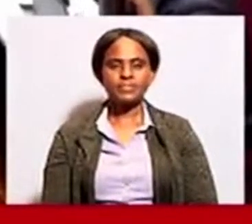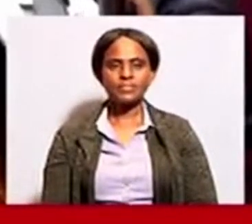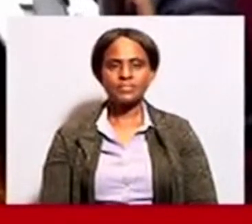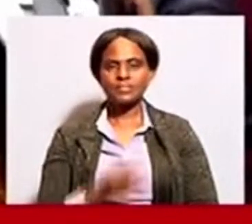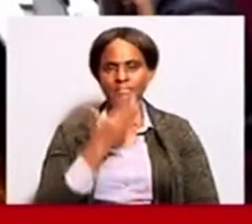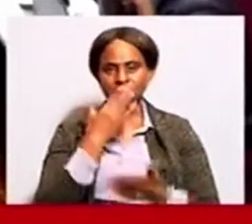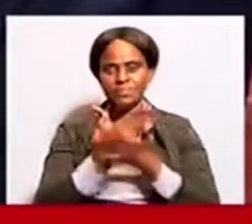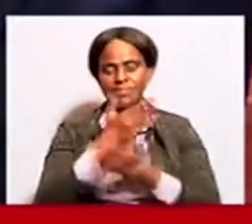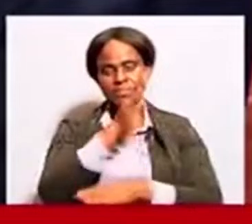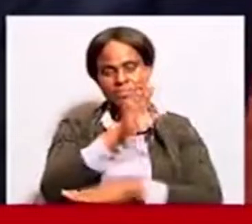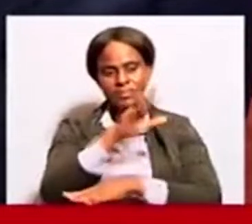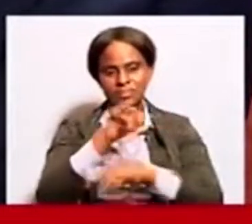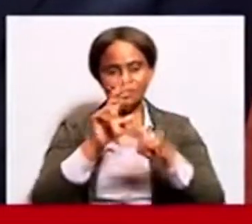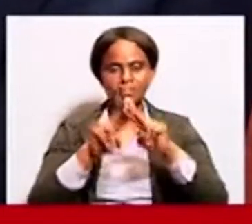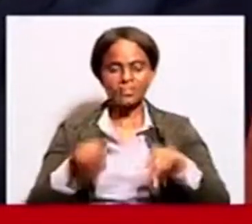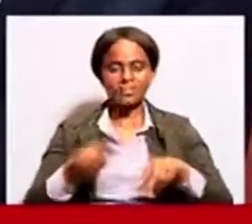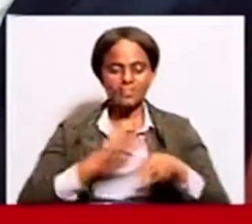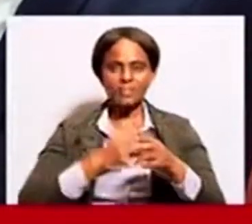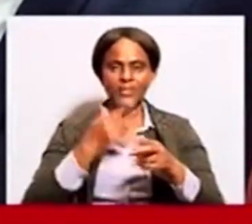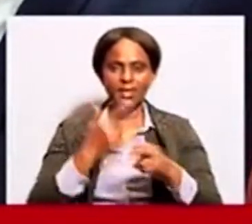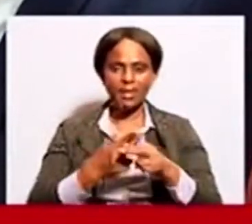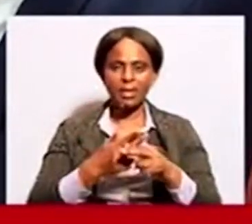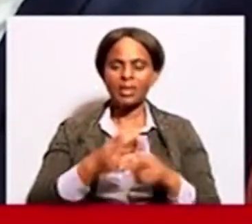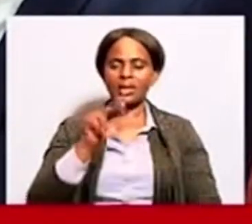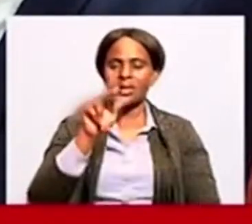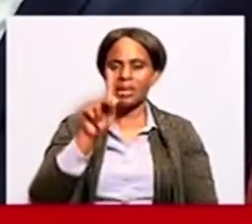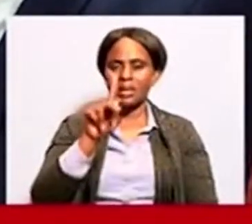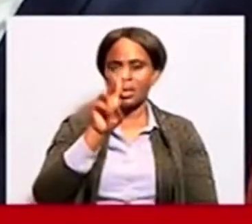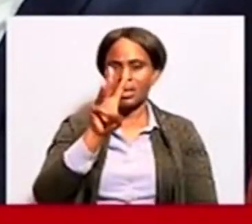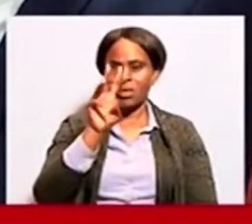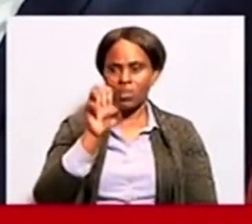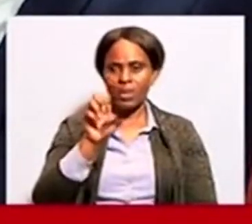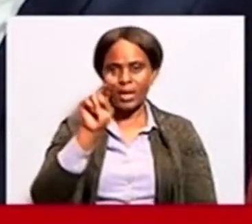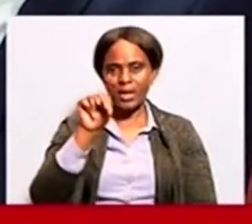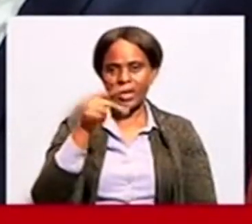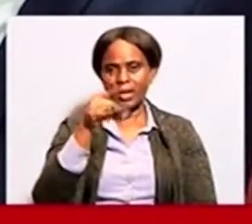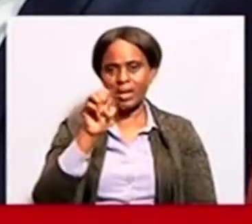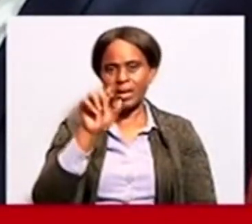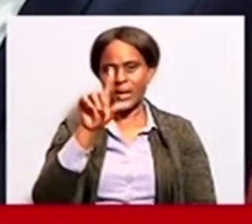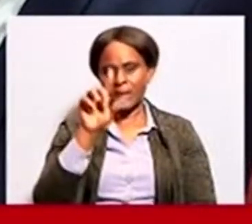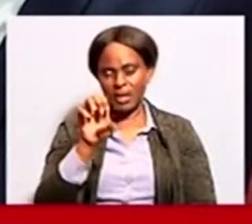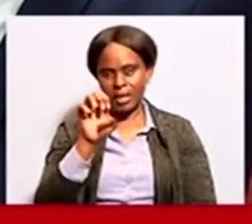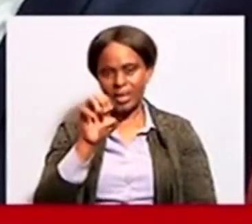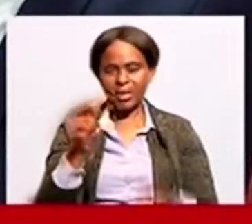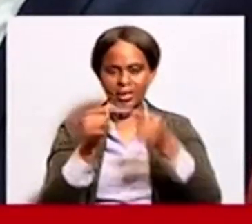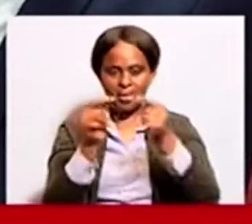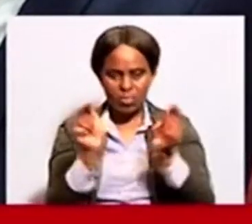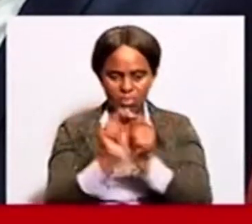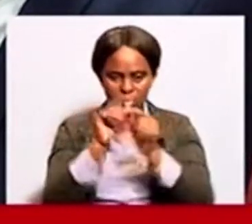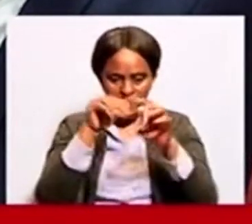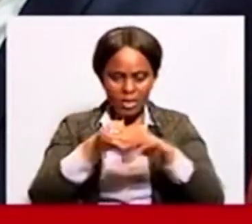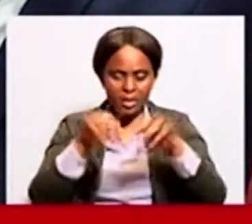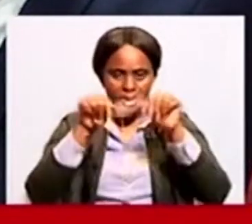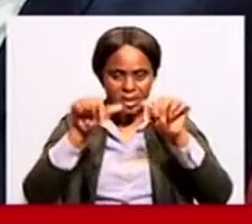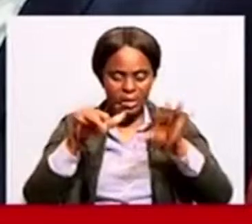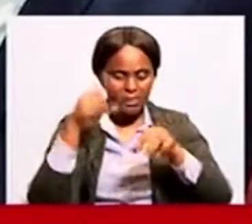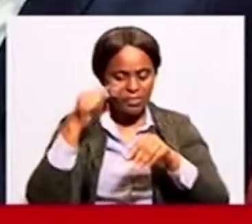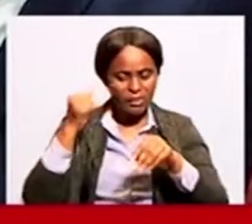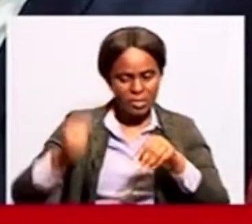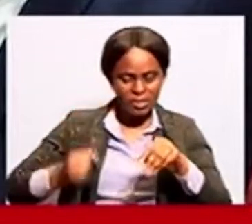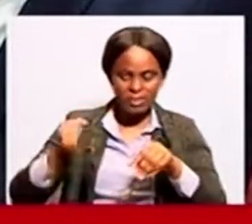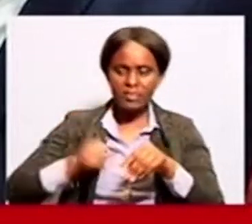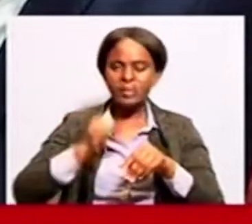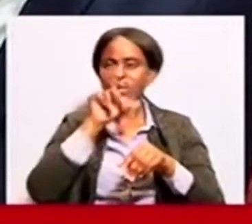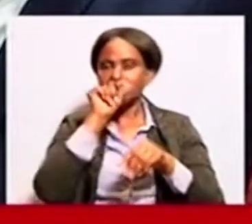Good afternoon, Chair. My name is Michael Kwengele. I'm Group Internal Auditor sitting in for the Chief Internal Auditor, Livingstone